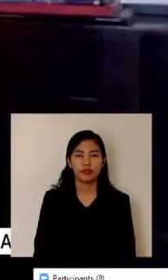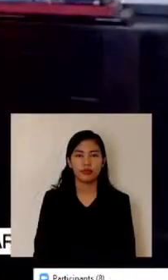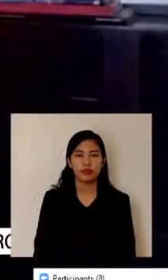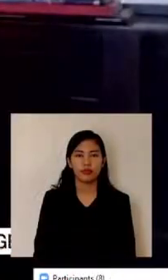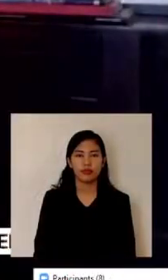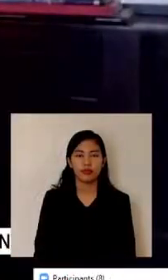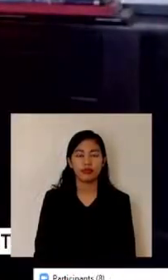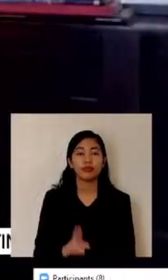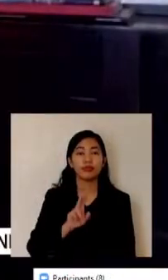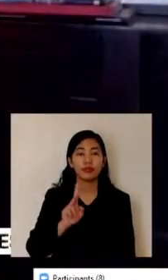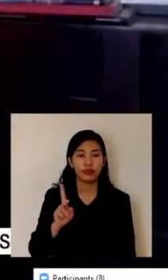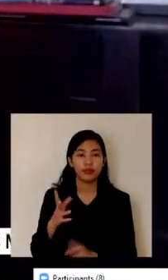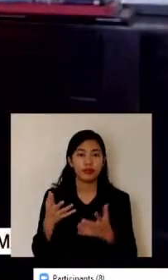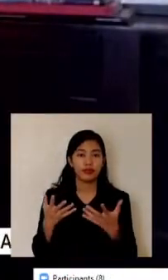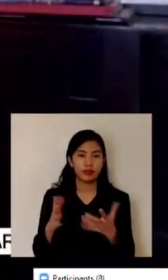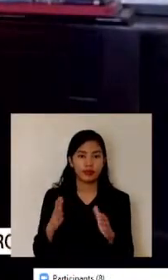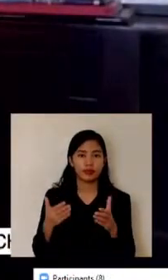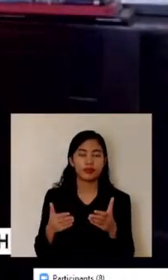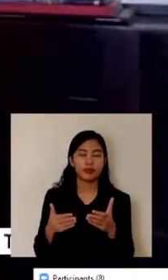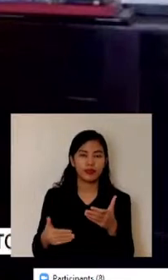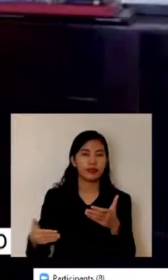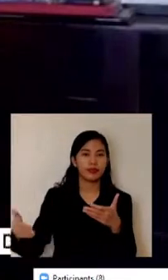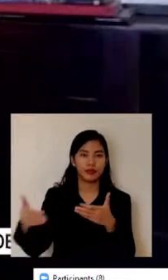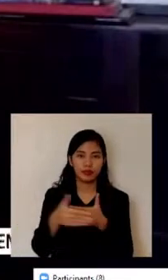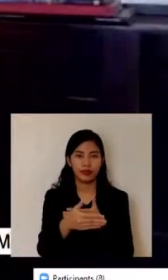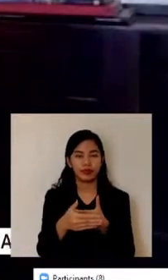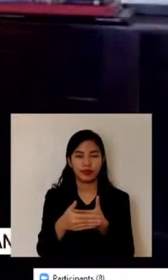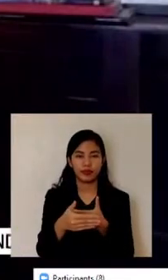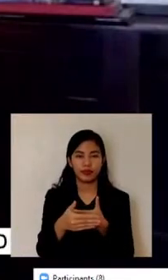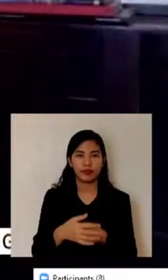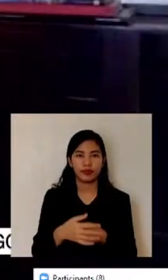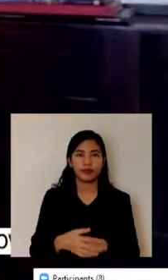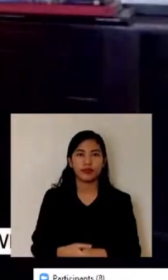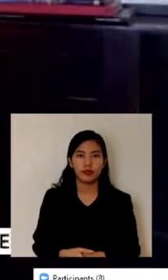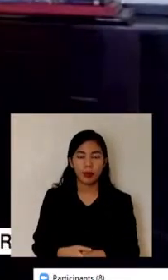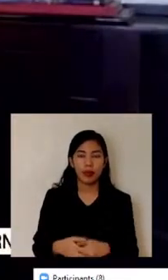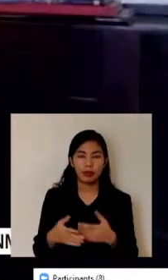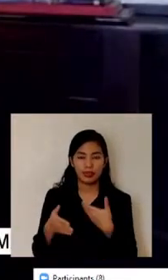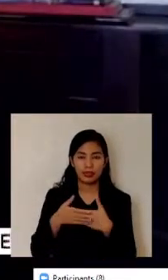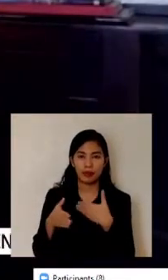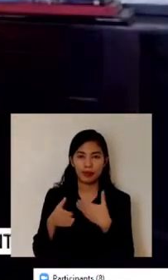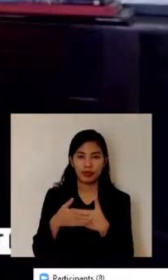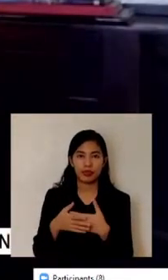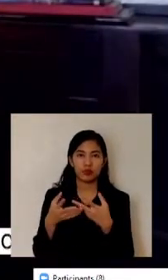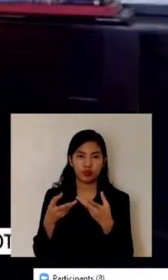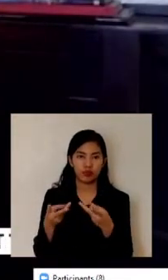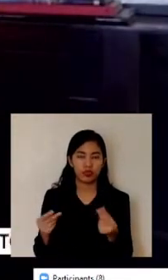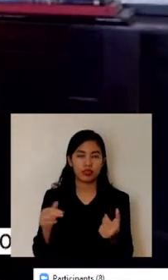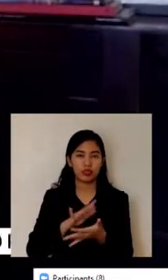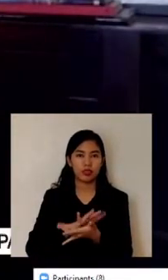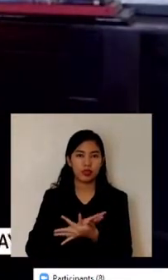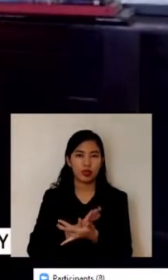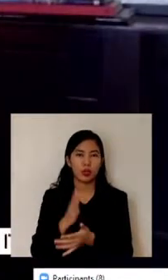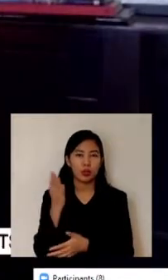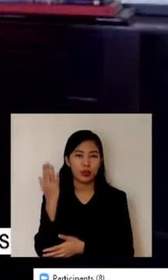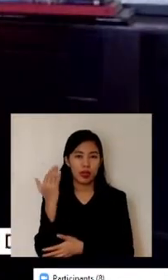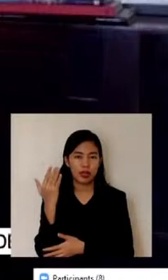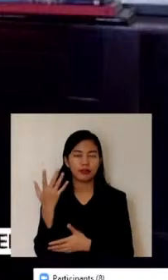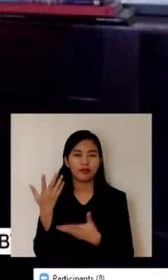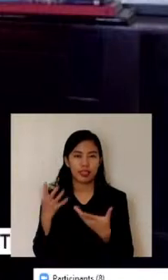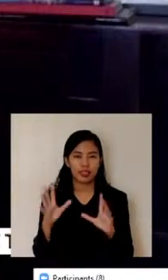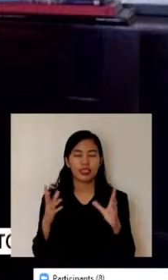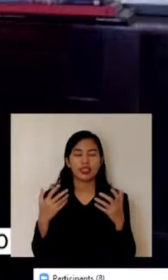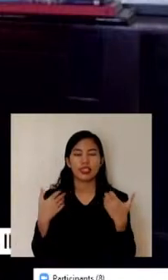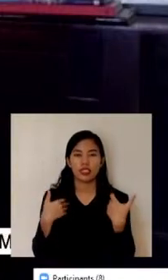The UK already one step ahead of a pandemic exit after a relatively brief return to coronavirus restrictions triggered by